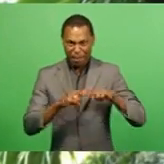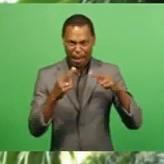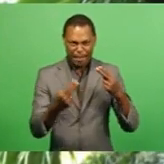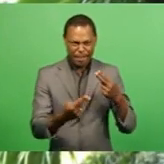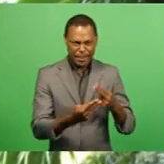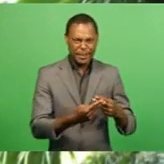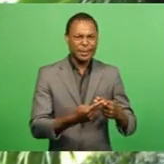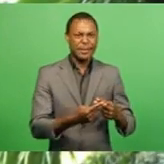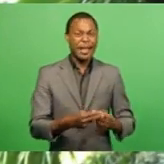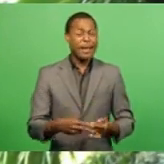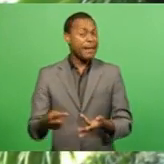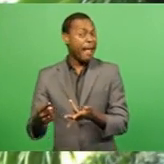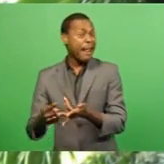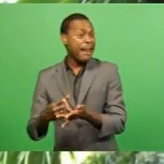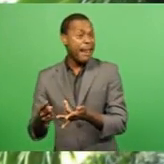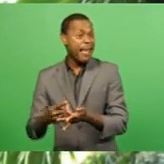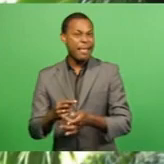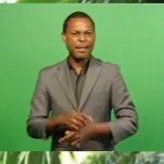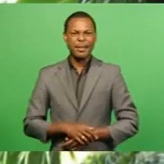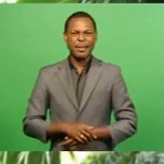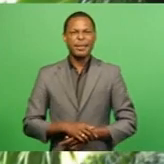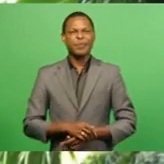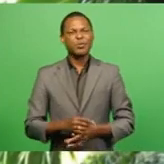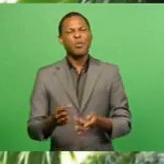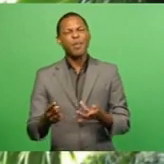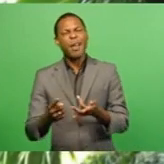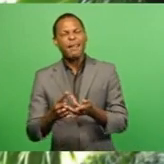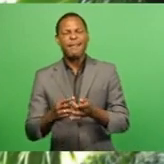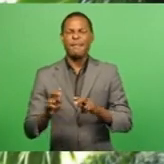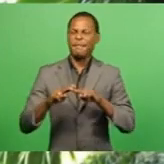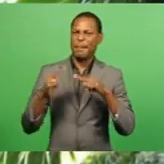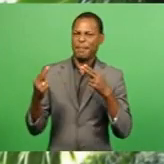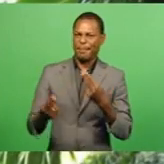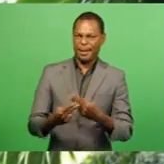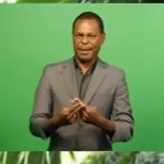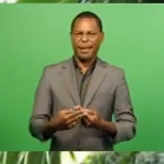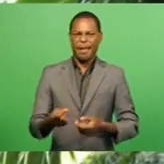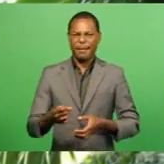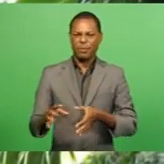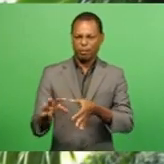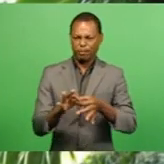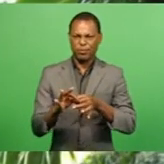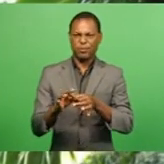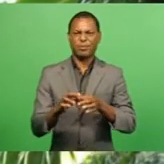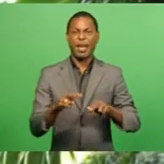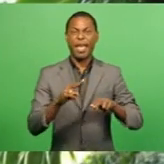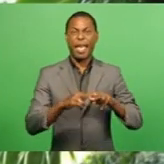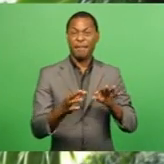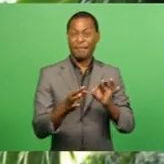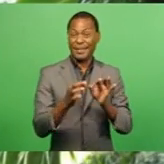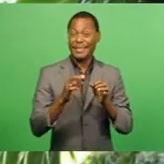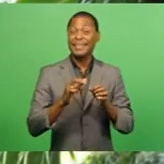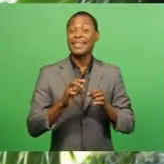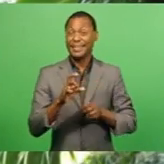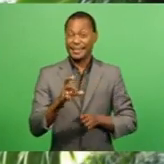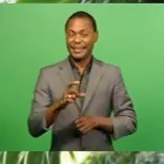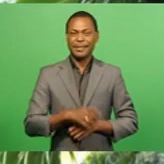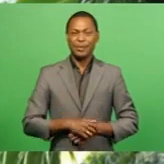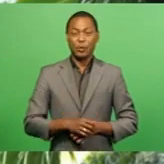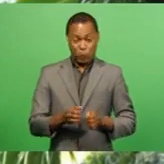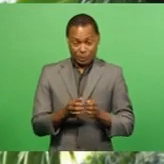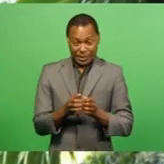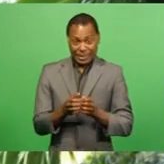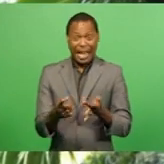house, and another house we did was for Piniana and her 2-year-old son. That was done in partnership with FBC. And we are starting another